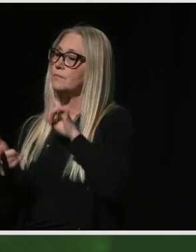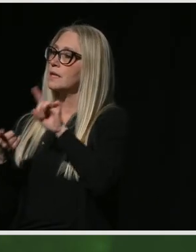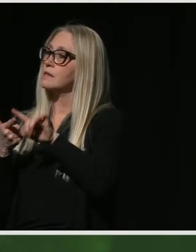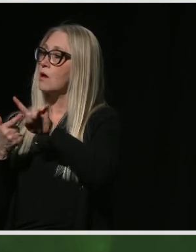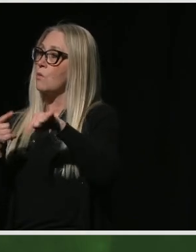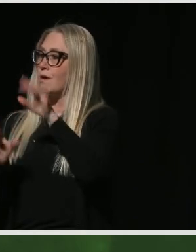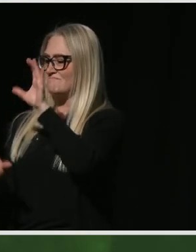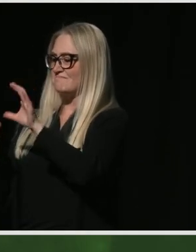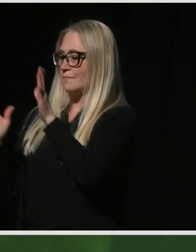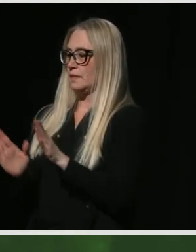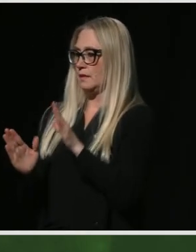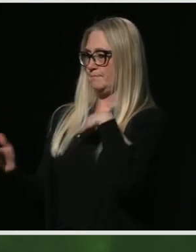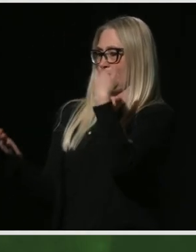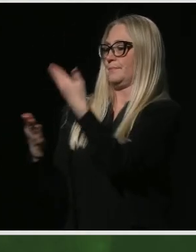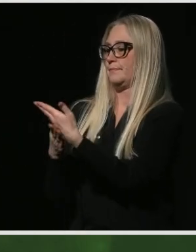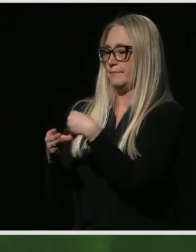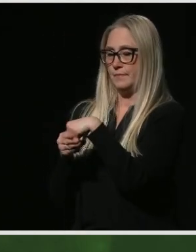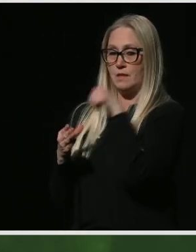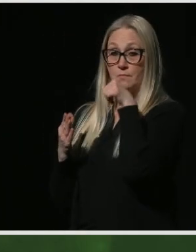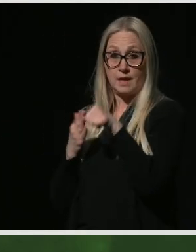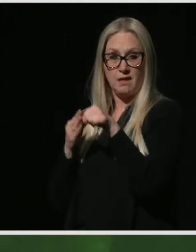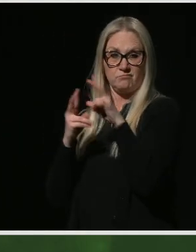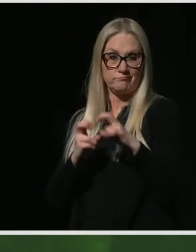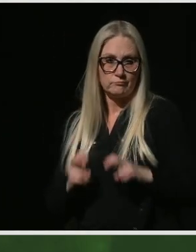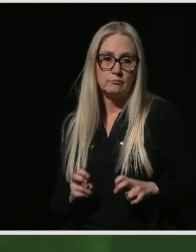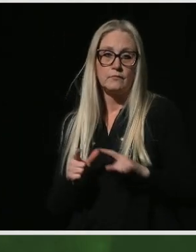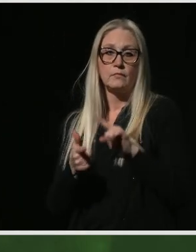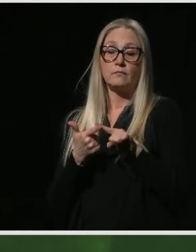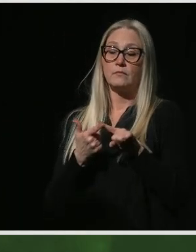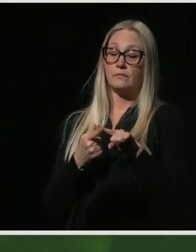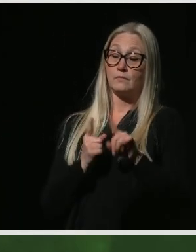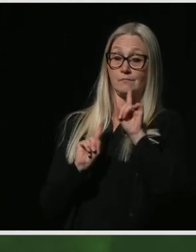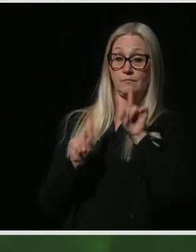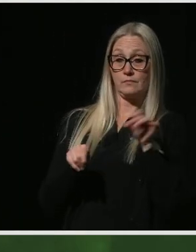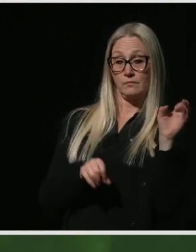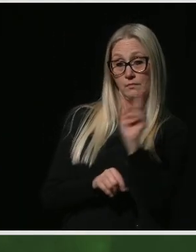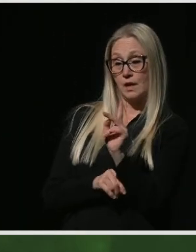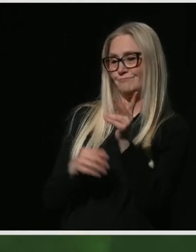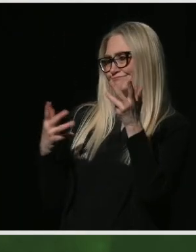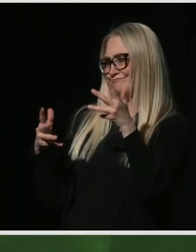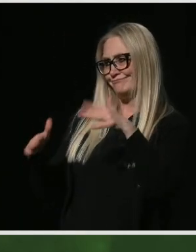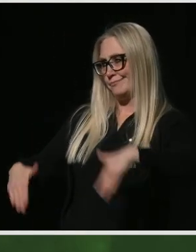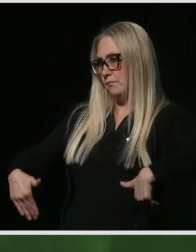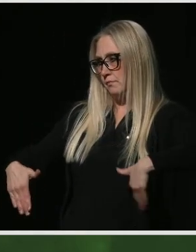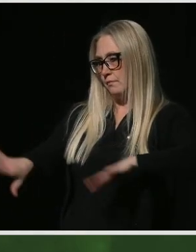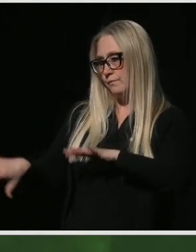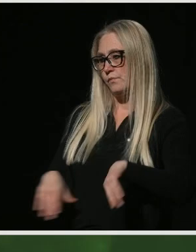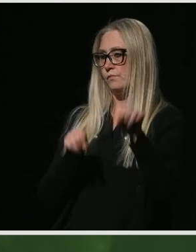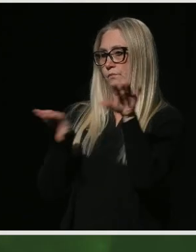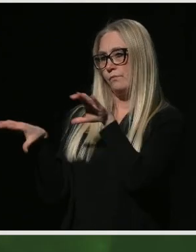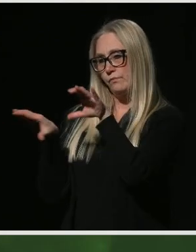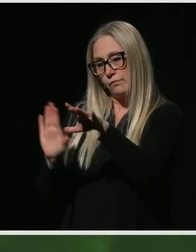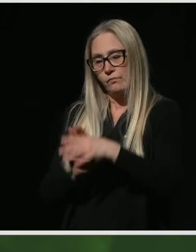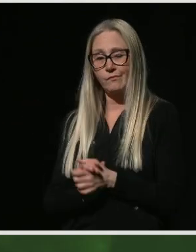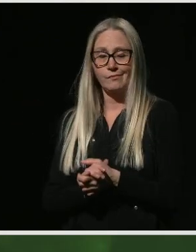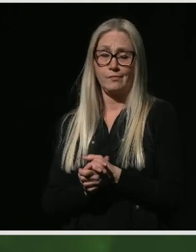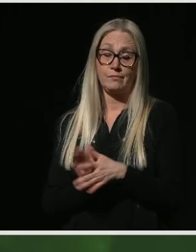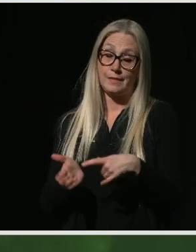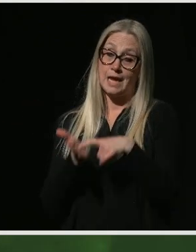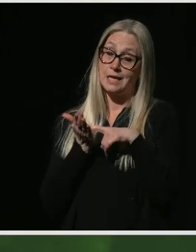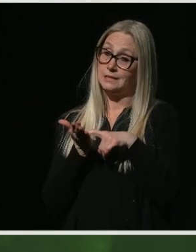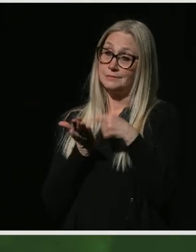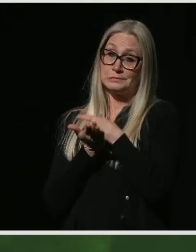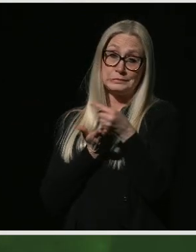chemists get it in the mail, analyze it, and give you a report, it's already too late to take action. It takes days,